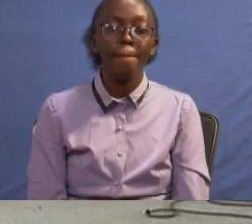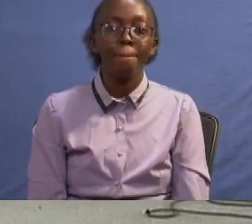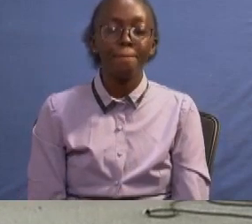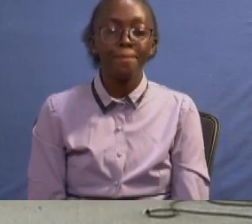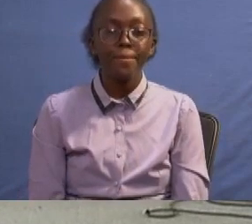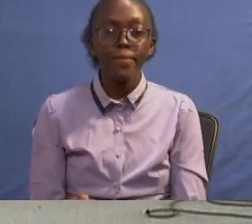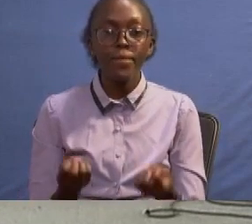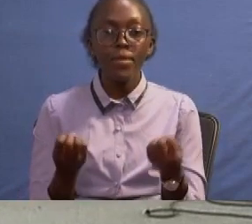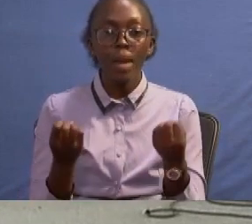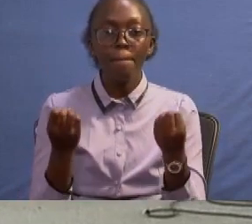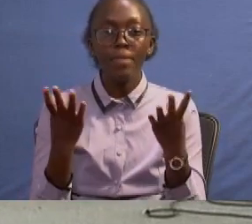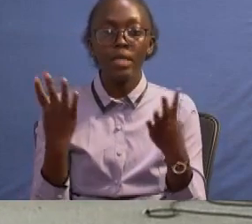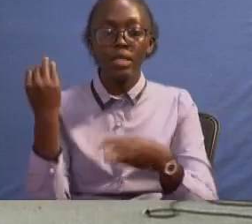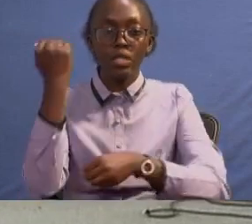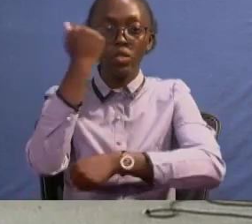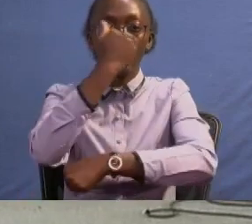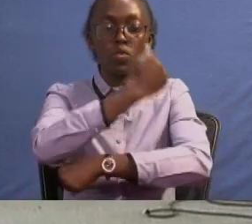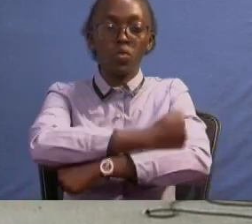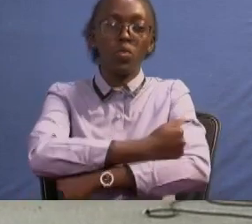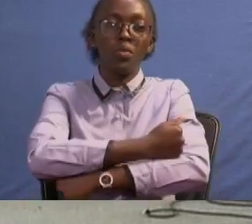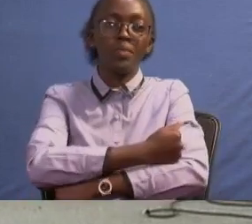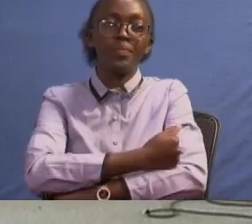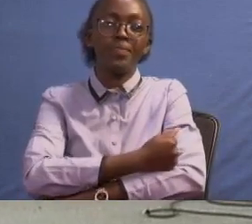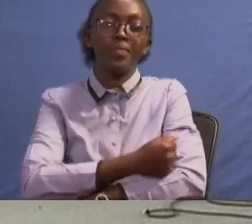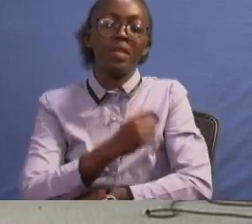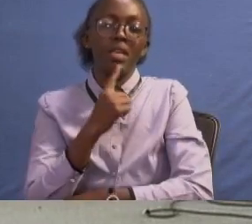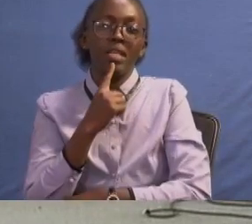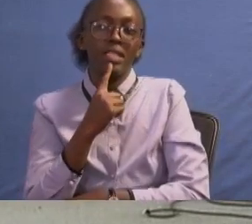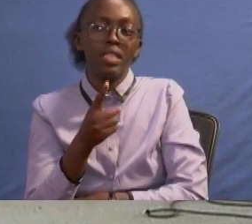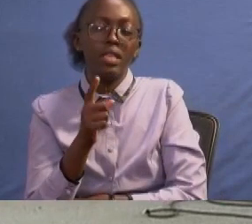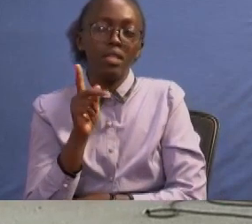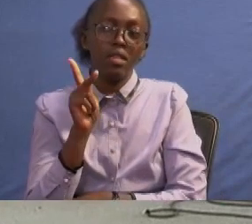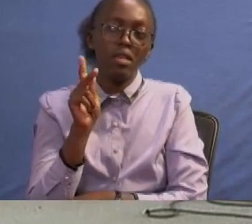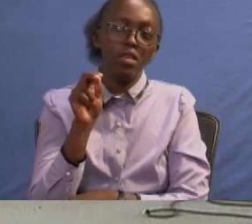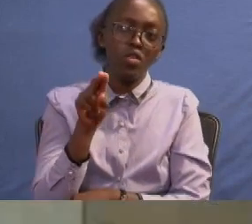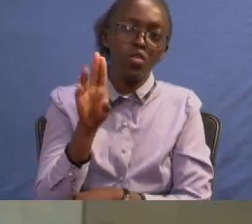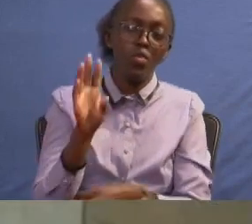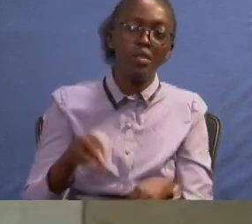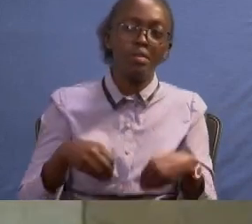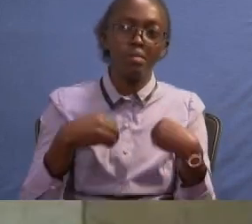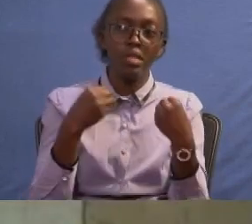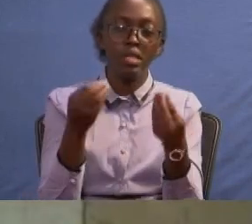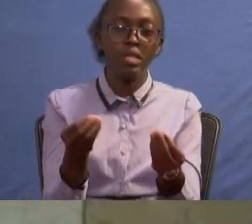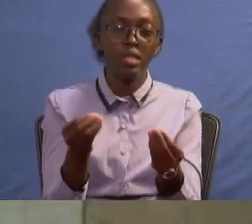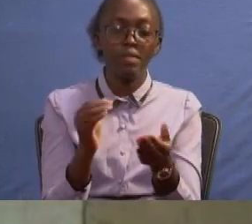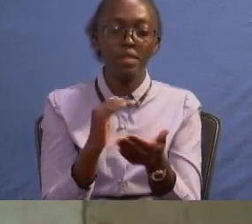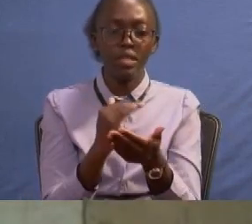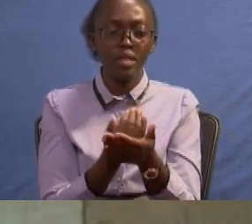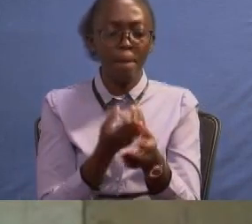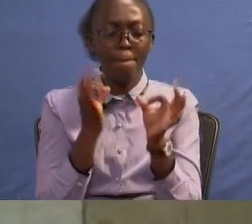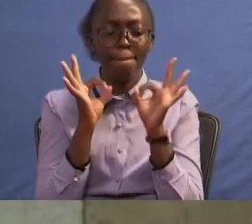Many of the schools boast because Kenyatta University has produced some of the